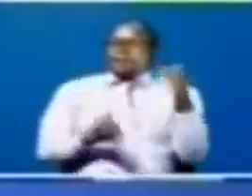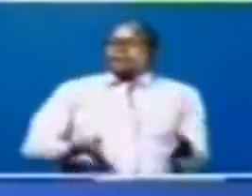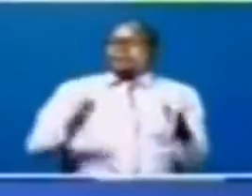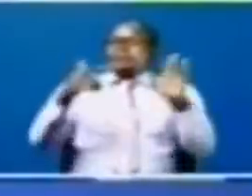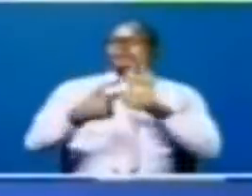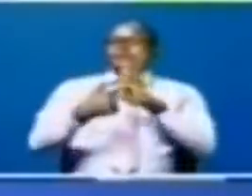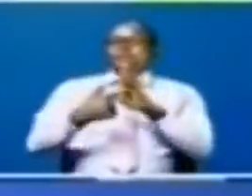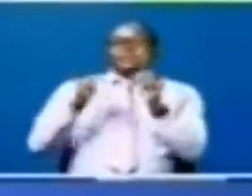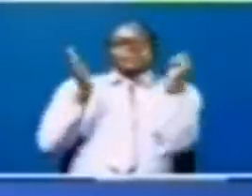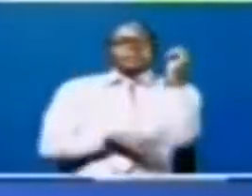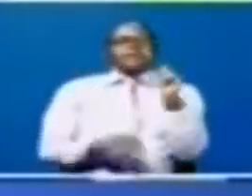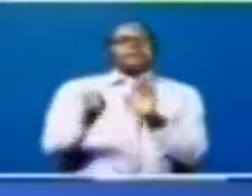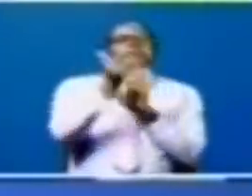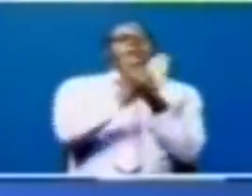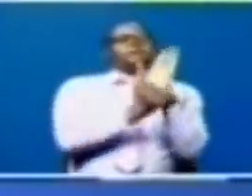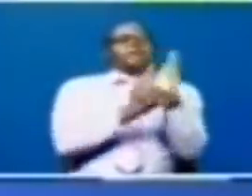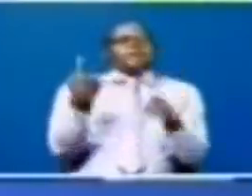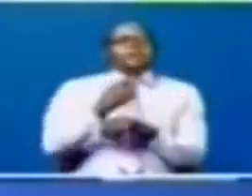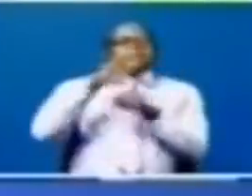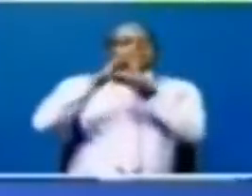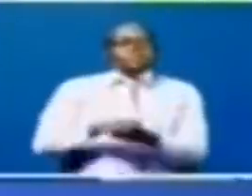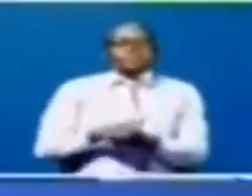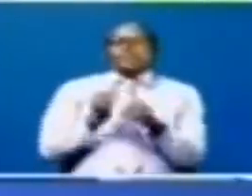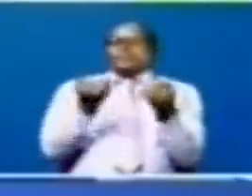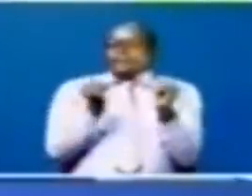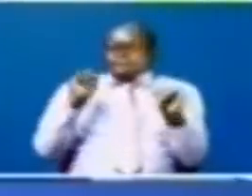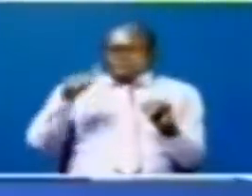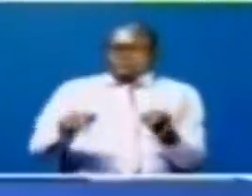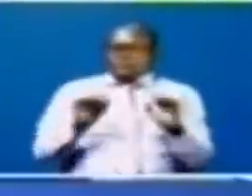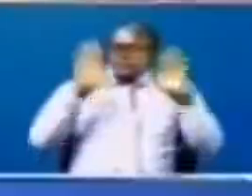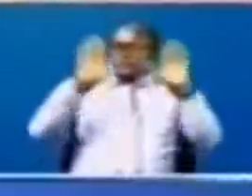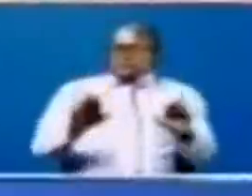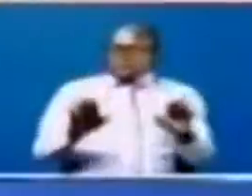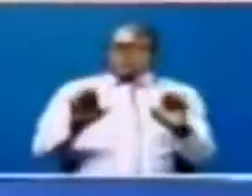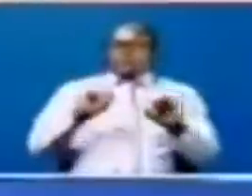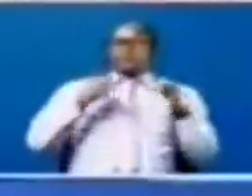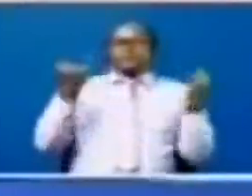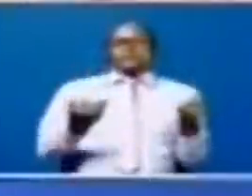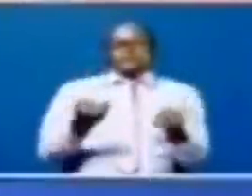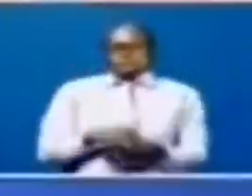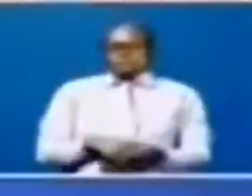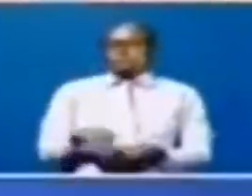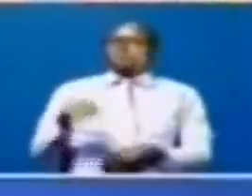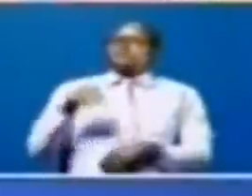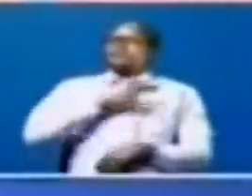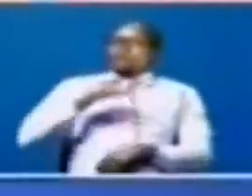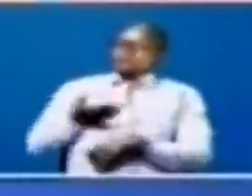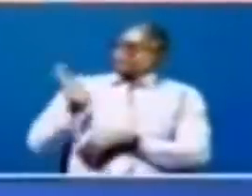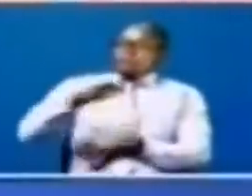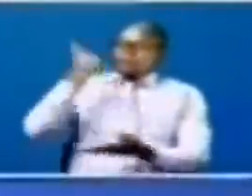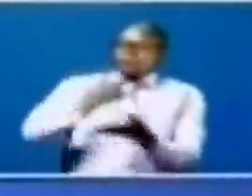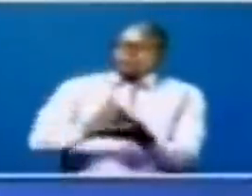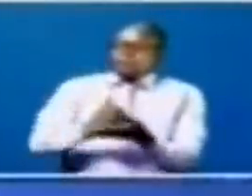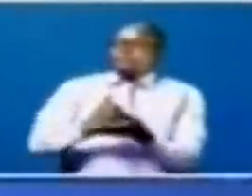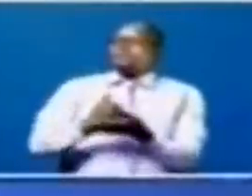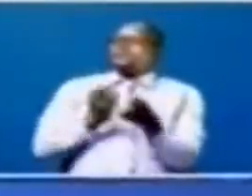perpetuates an ill agenda that can only undermine the independence of this critical institution. The move by the commissioners to return to their offices could